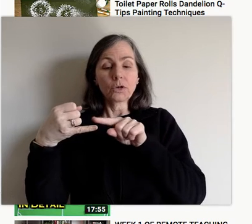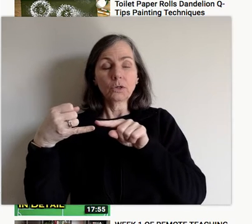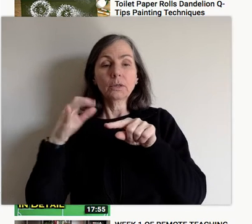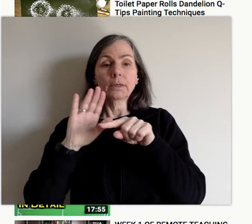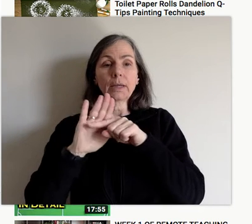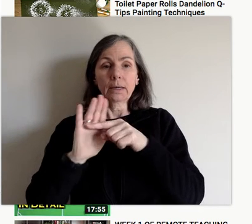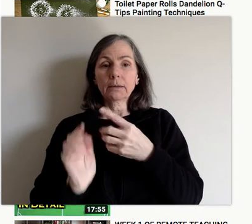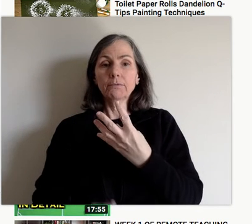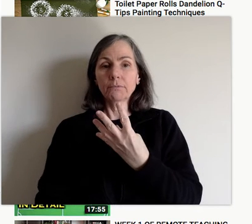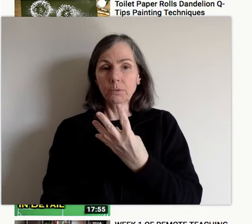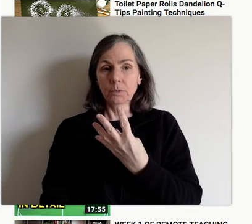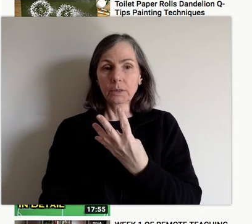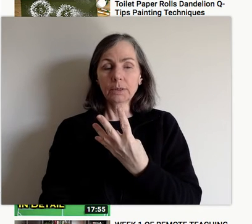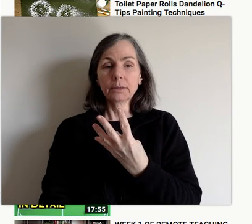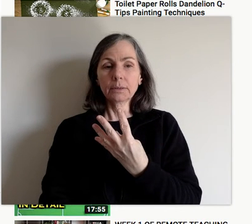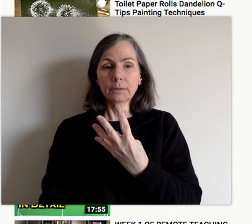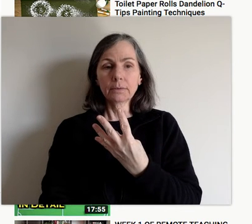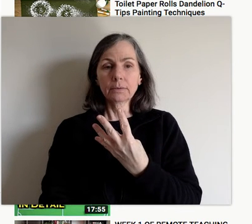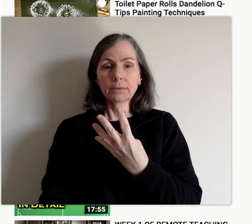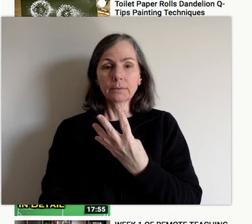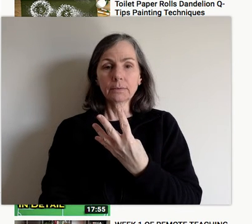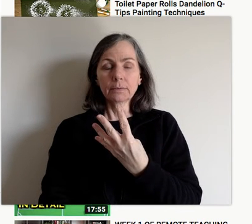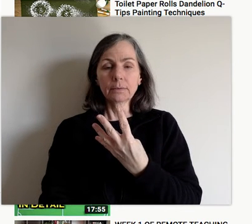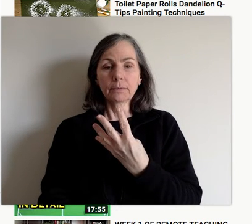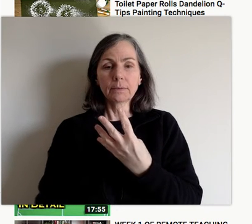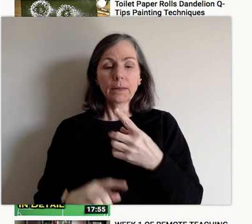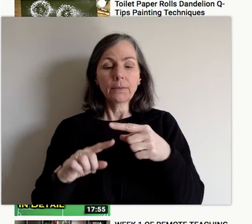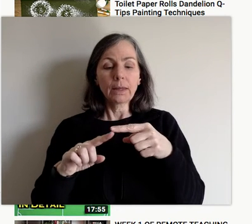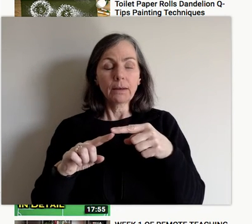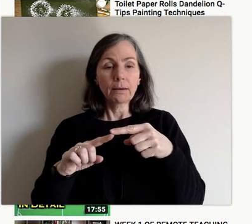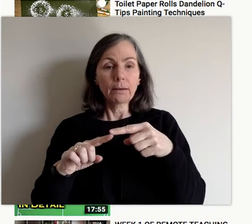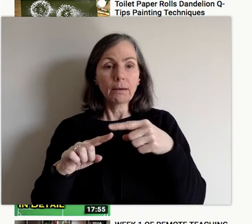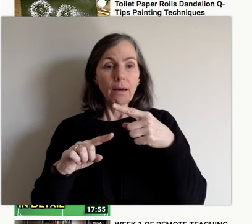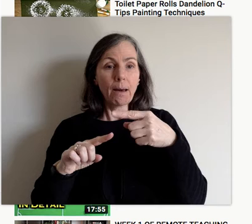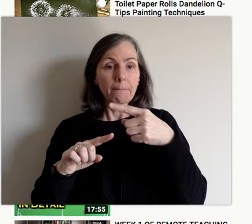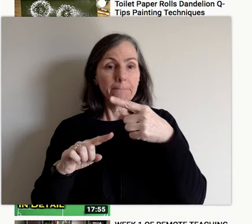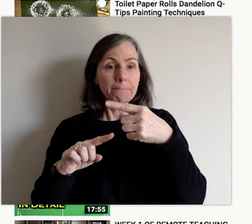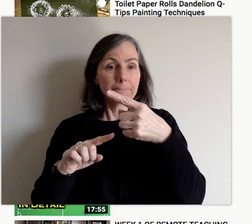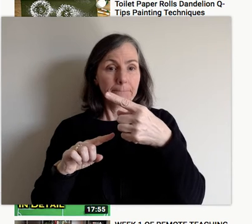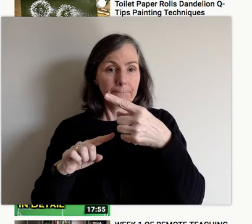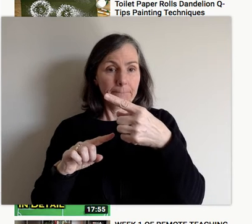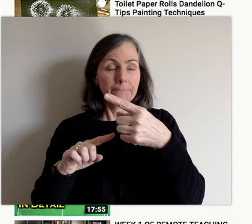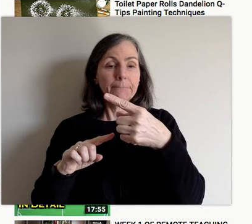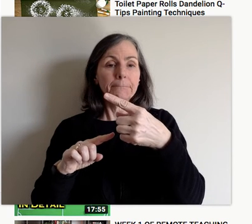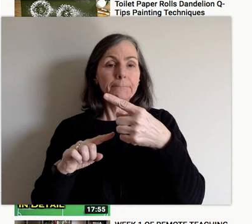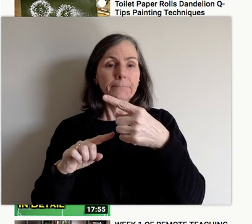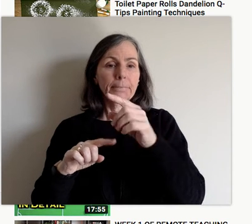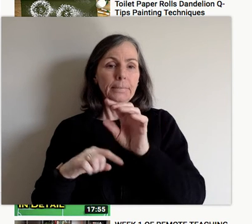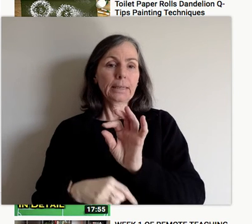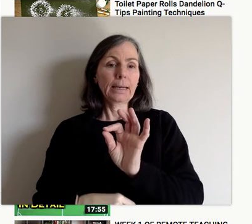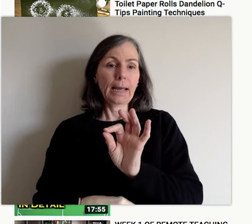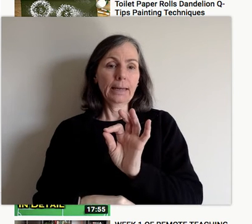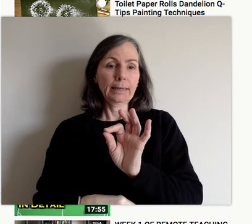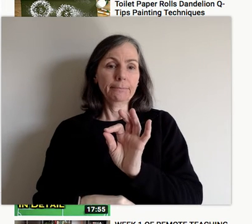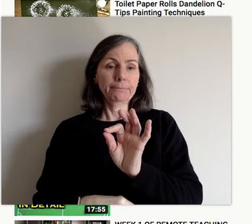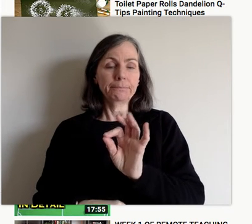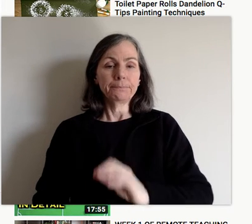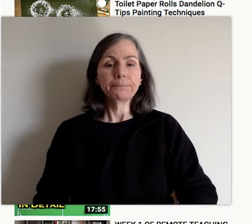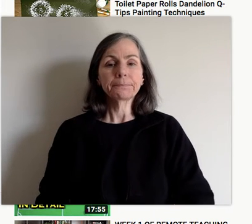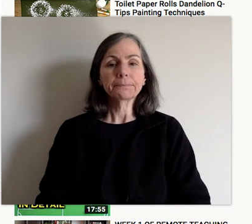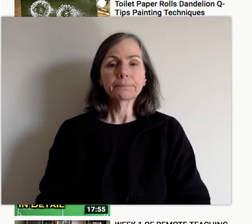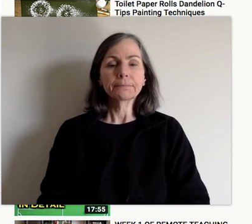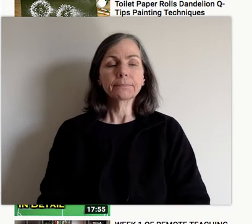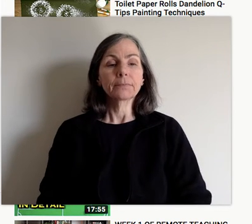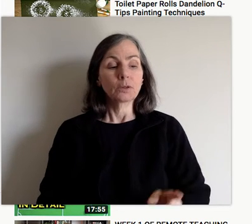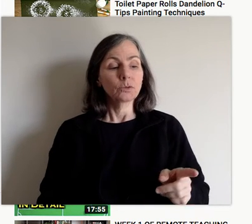4. And then we went up to 9. 1,